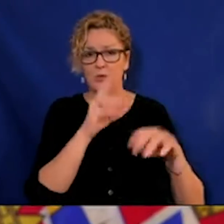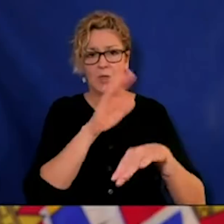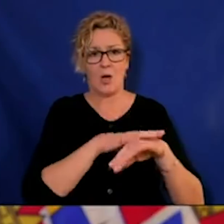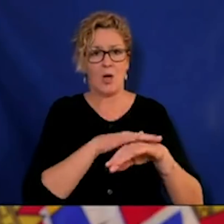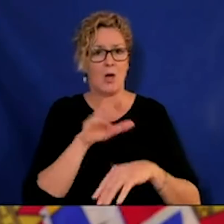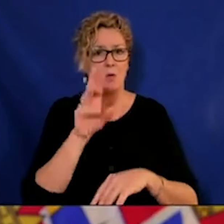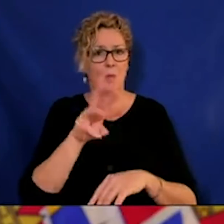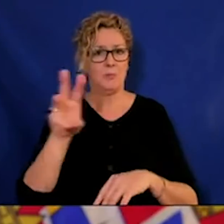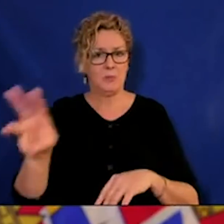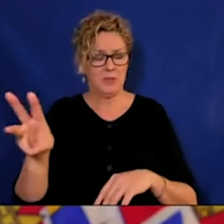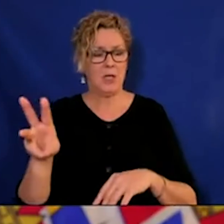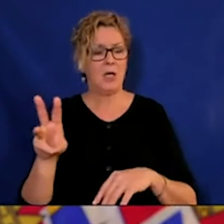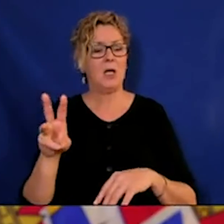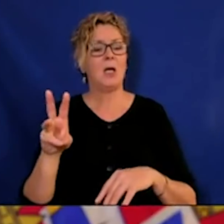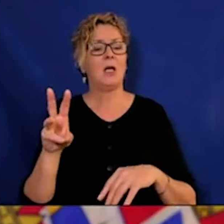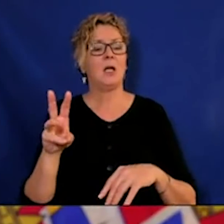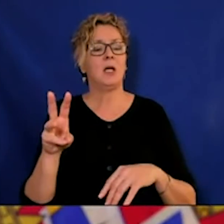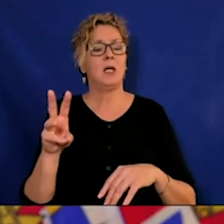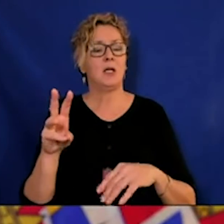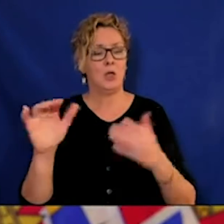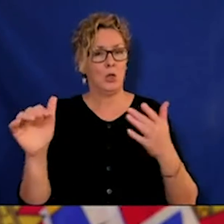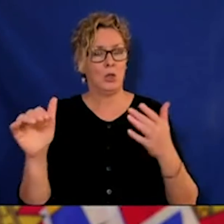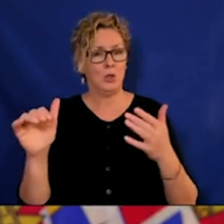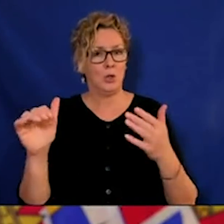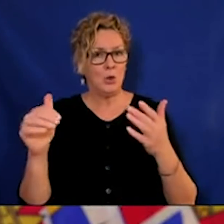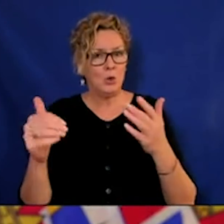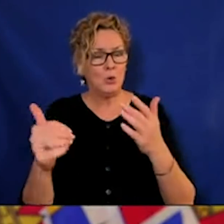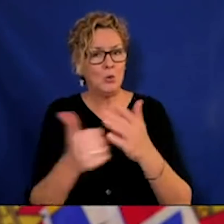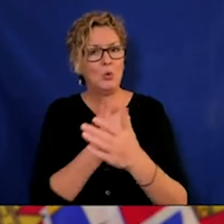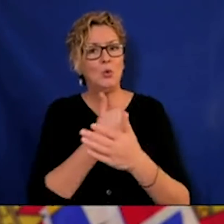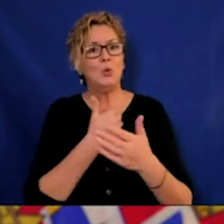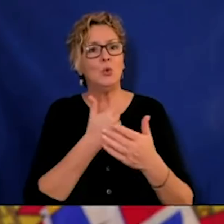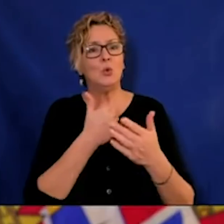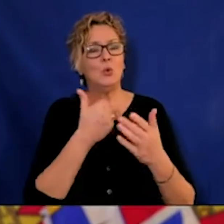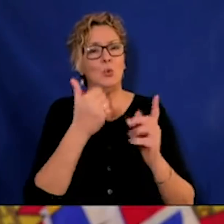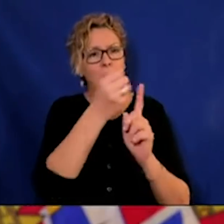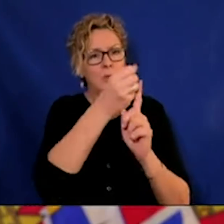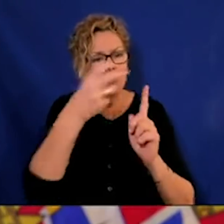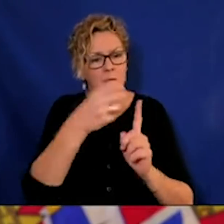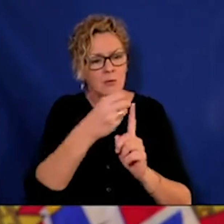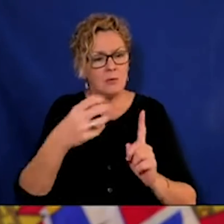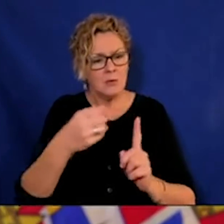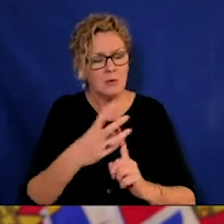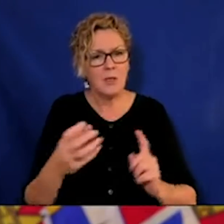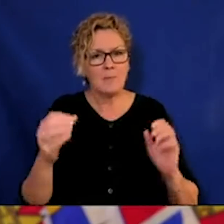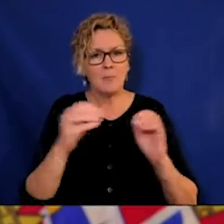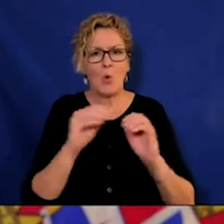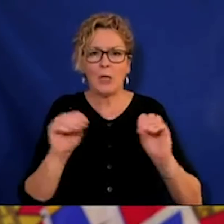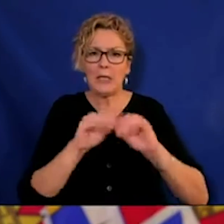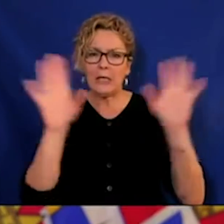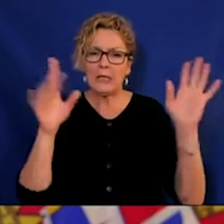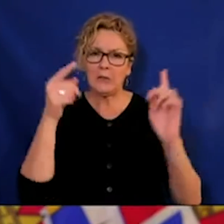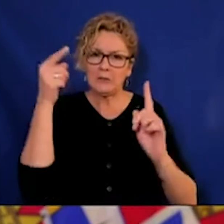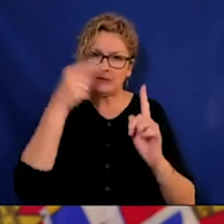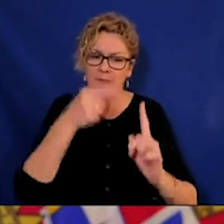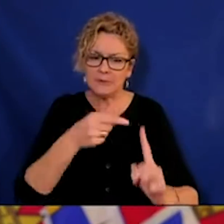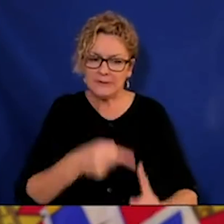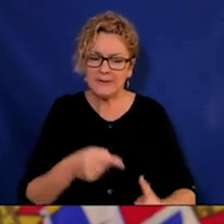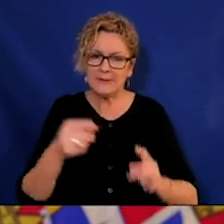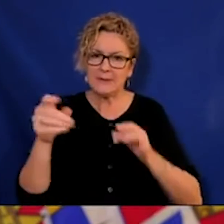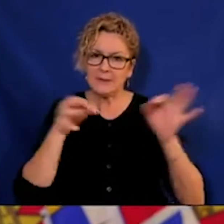this session here today. And it includes the details on the orders around sport that